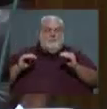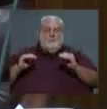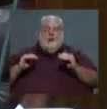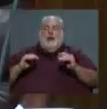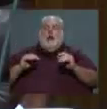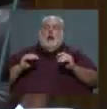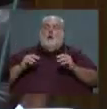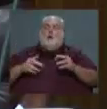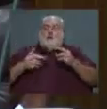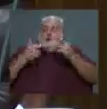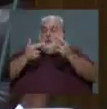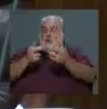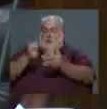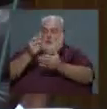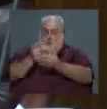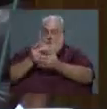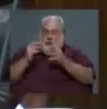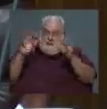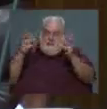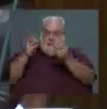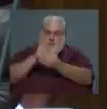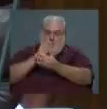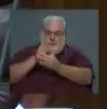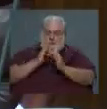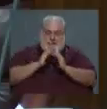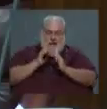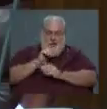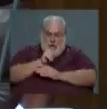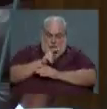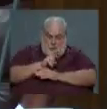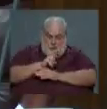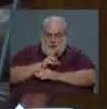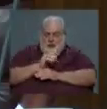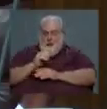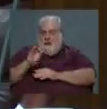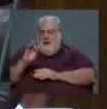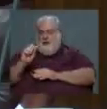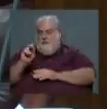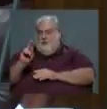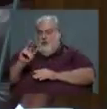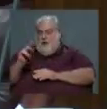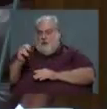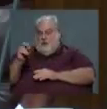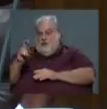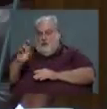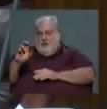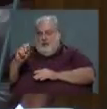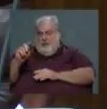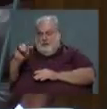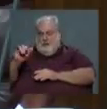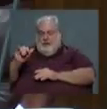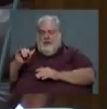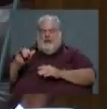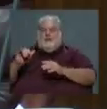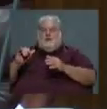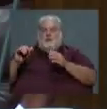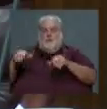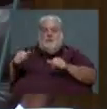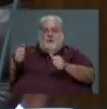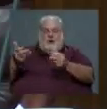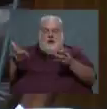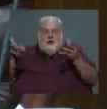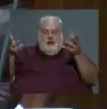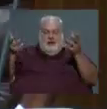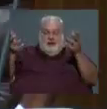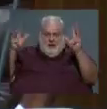renewal of an interlocal agreement for ambulance services between the City of Little Rock, Arkansas and Faulkner County, Arkansas, which grants the Little Rock Ambulance Authority,